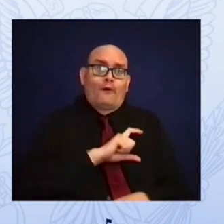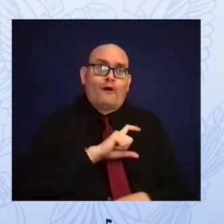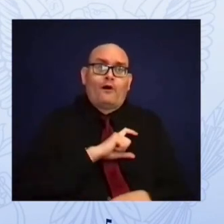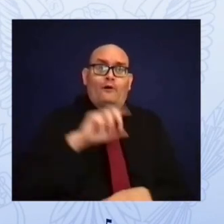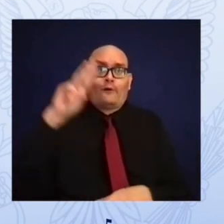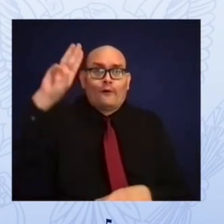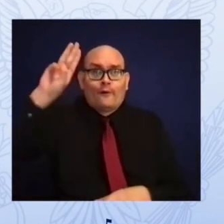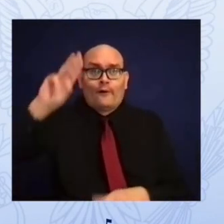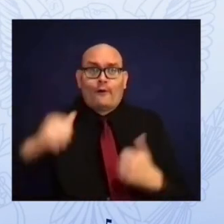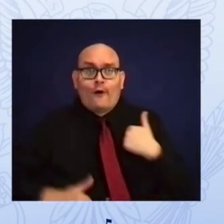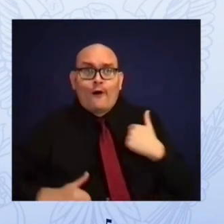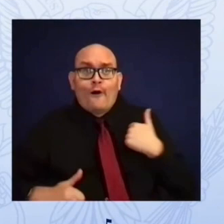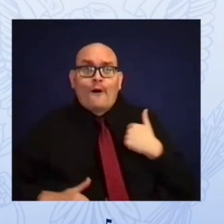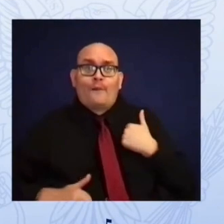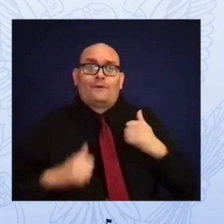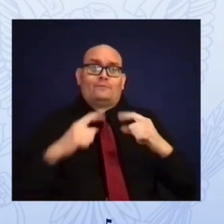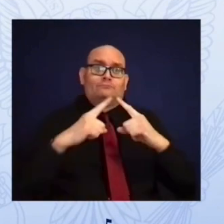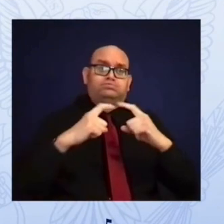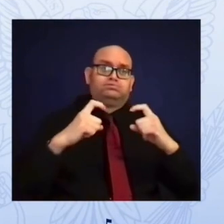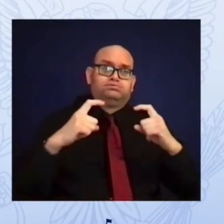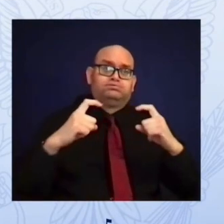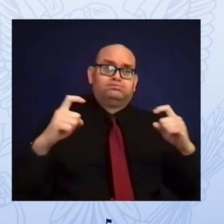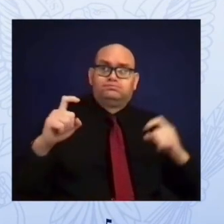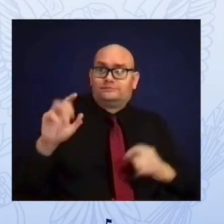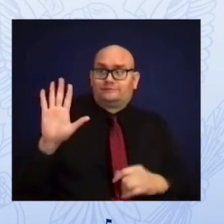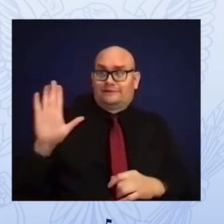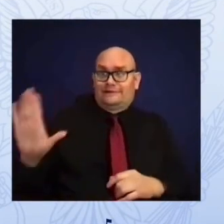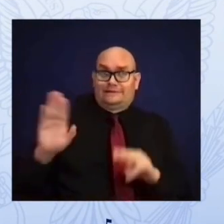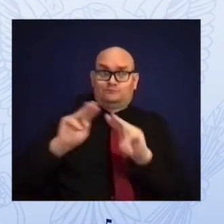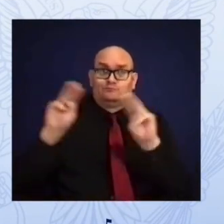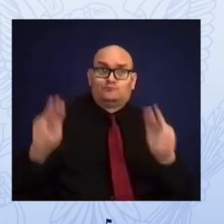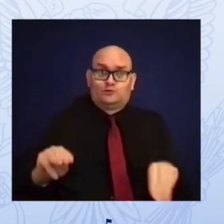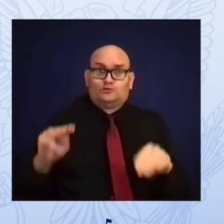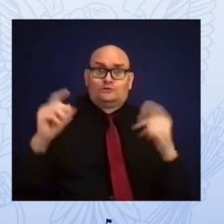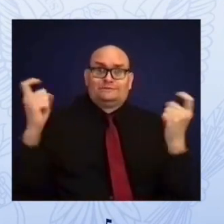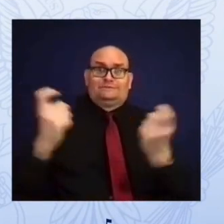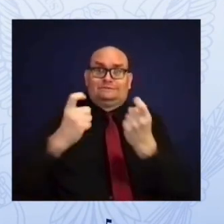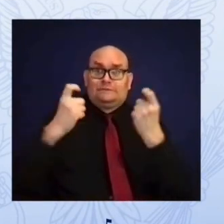county. Congratulations to the Jim Gatchell Memorial Museum.